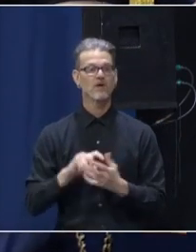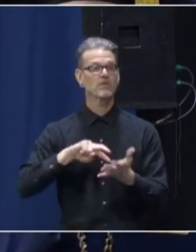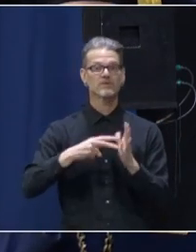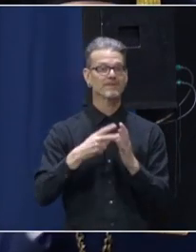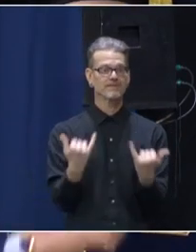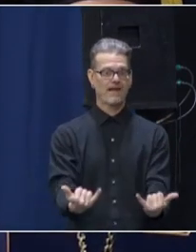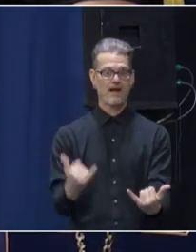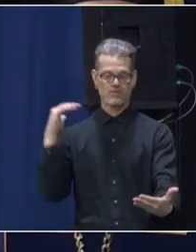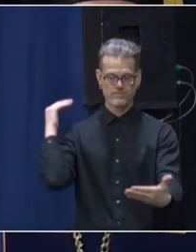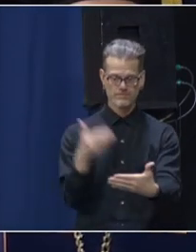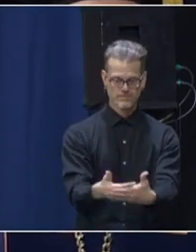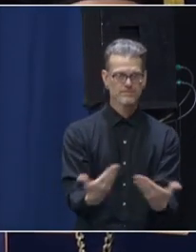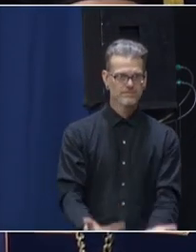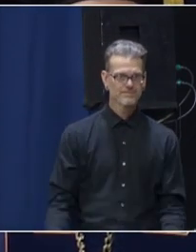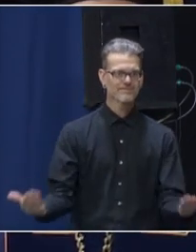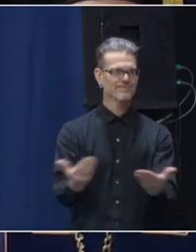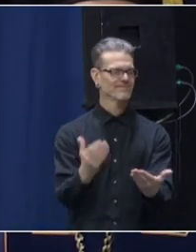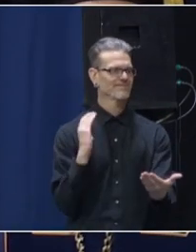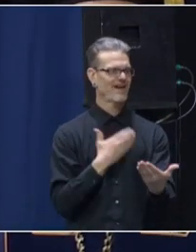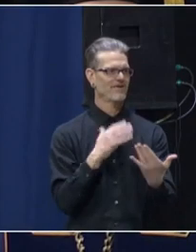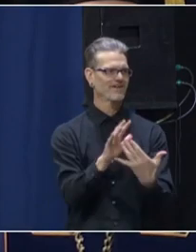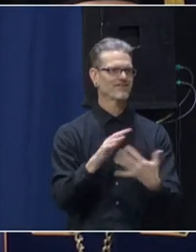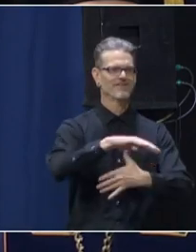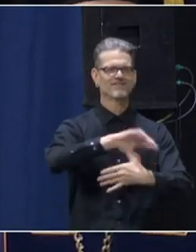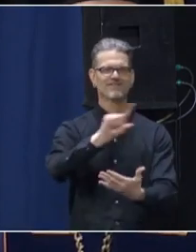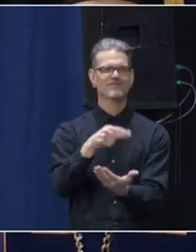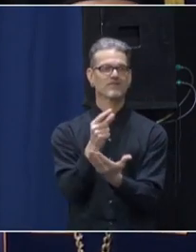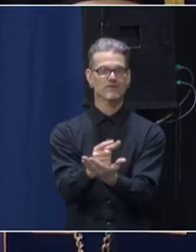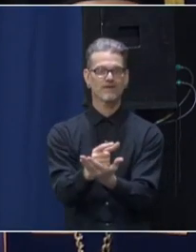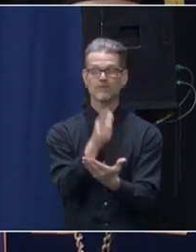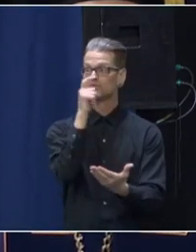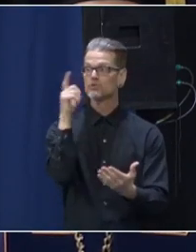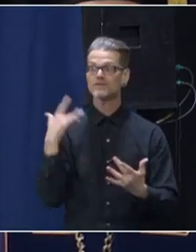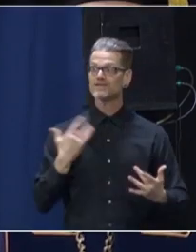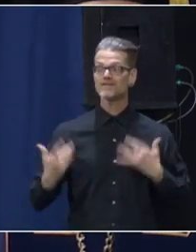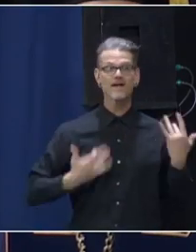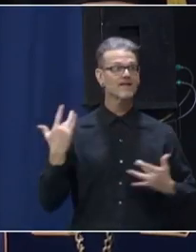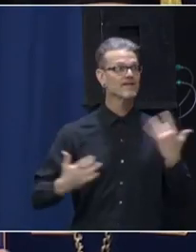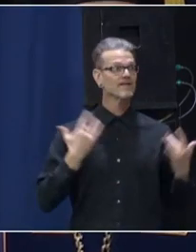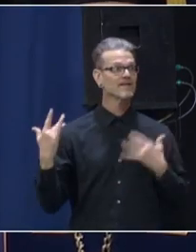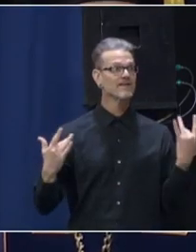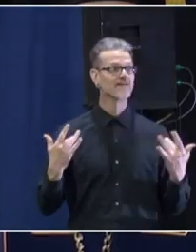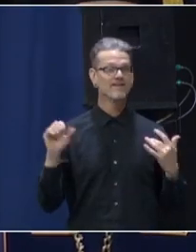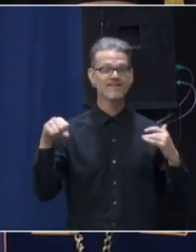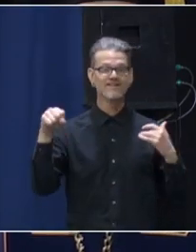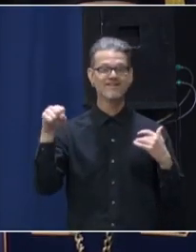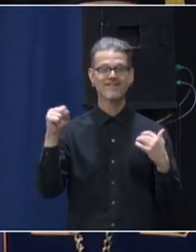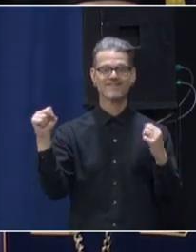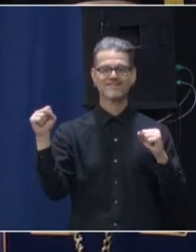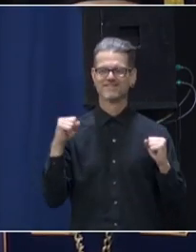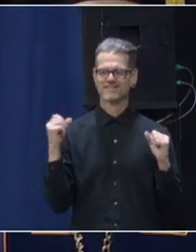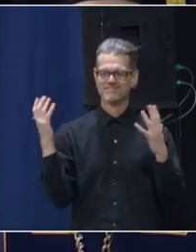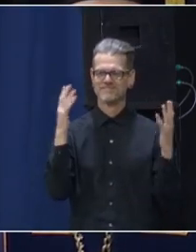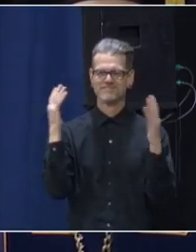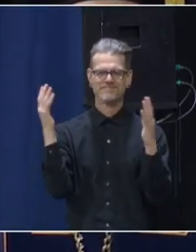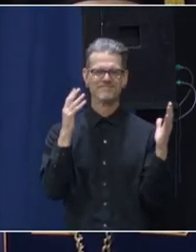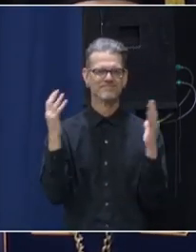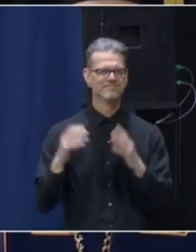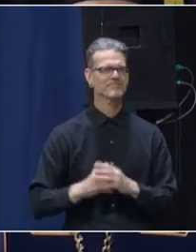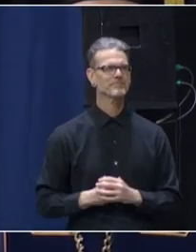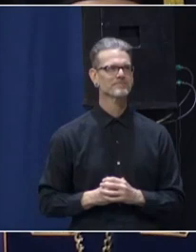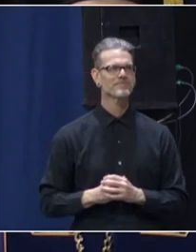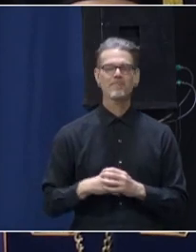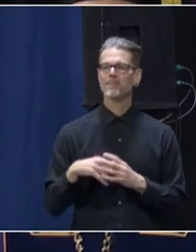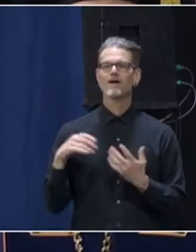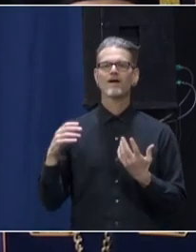now, our actual college undergraduate graduation. Who's excited? Yeah, heck yeah! The